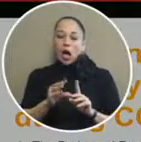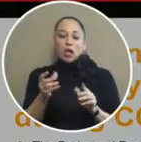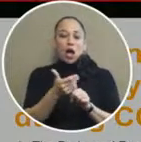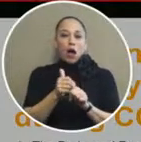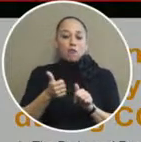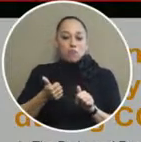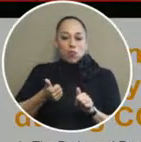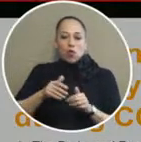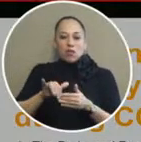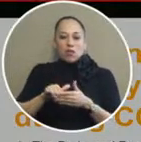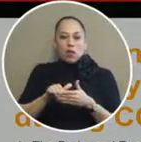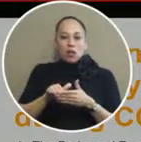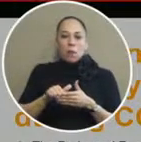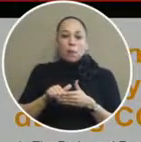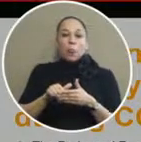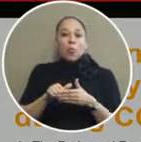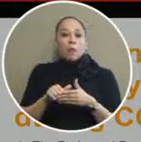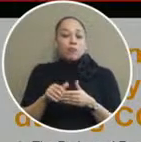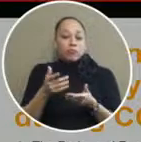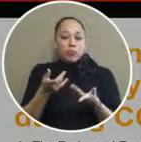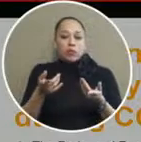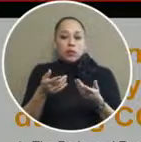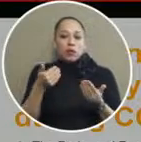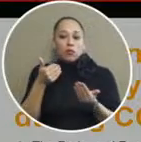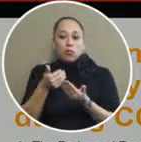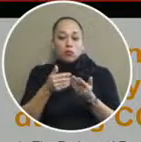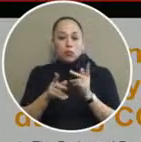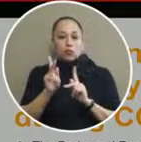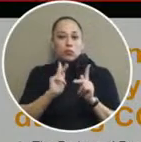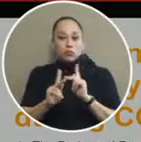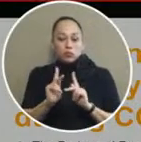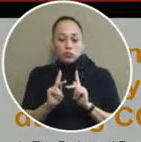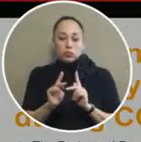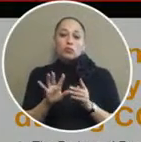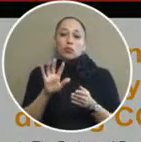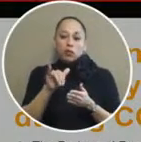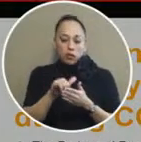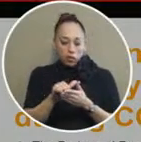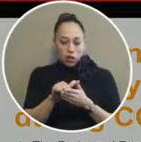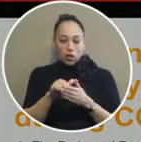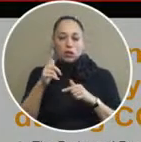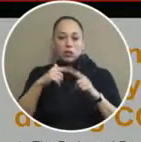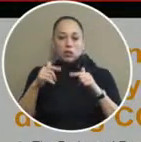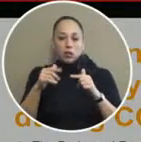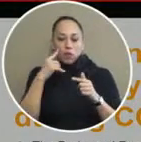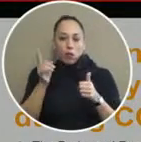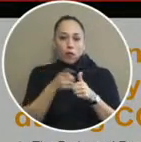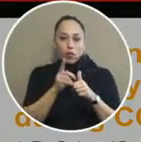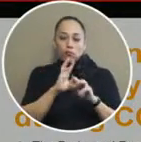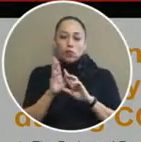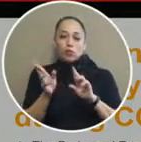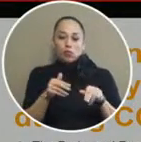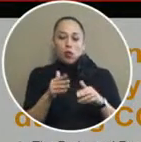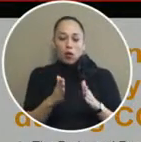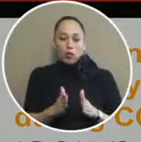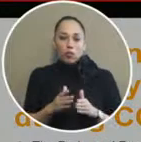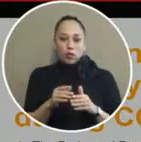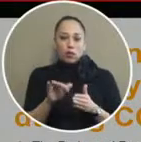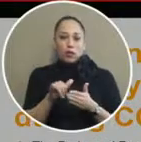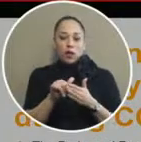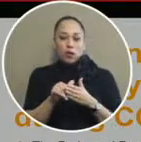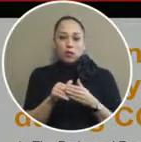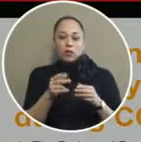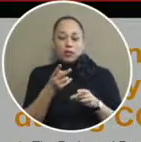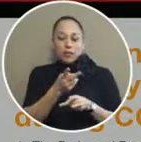difficult terrain that has in the past led to search and rescue operations that divert first responders at a time when we want to